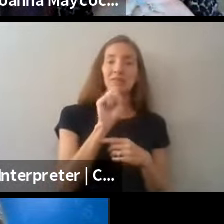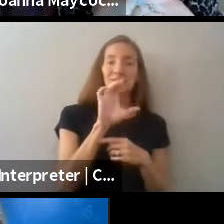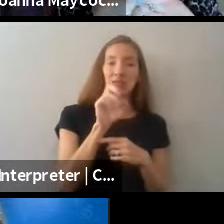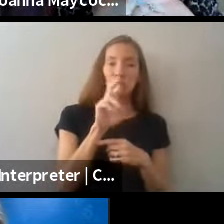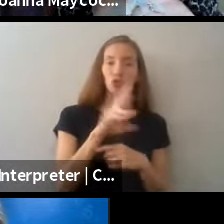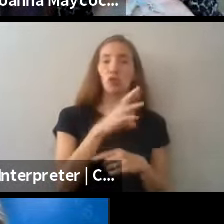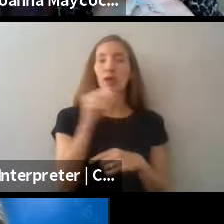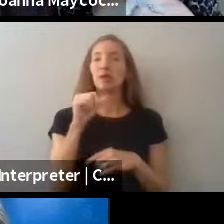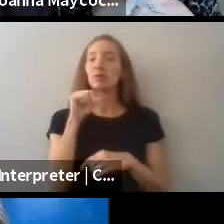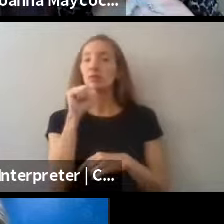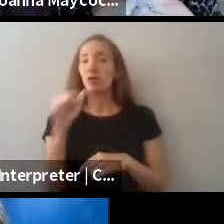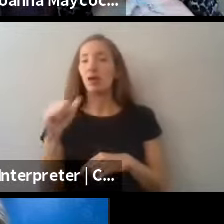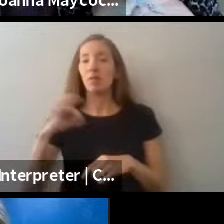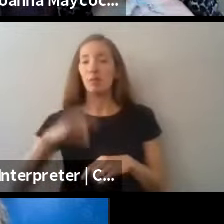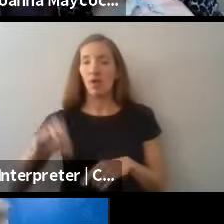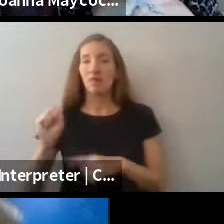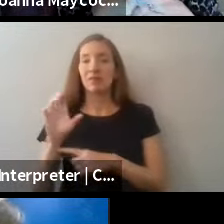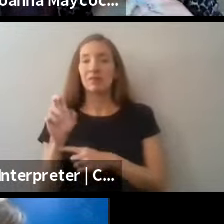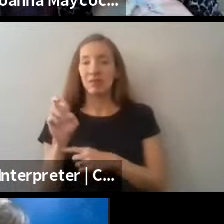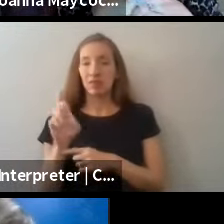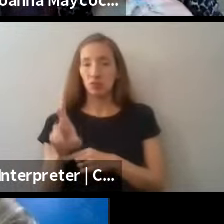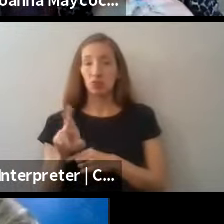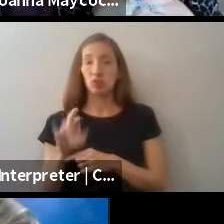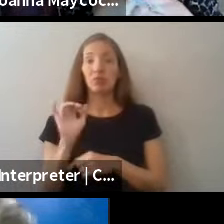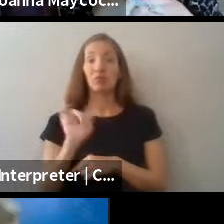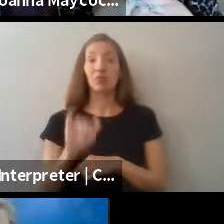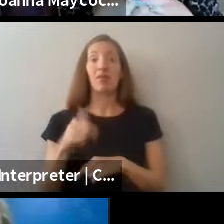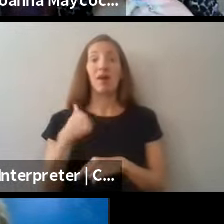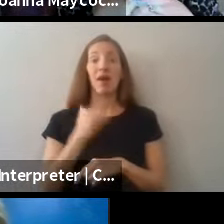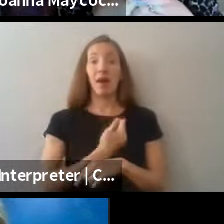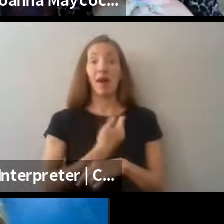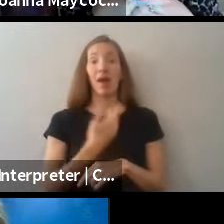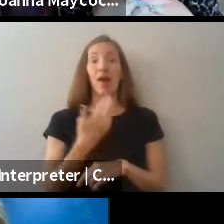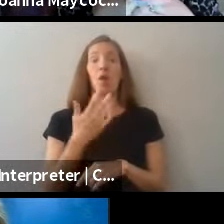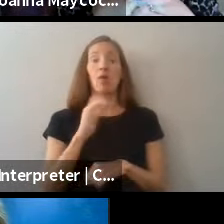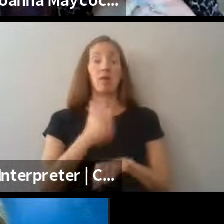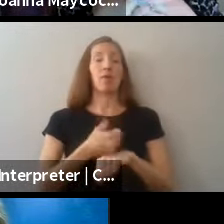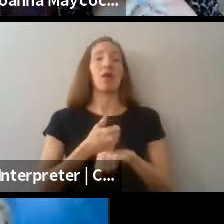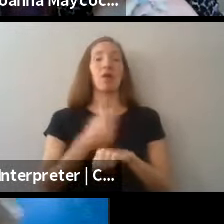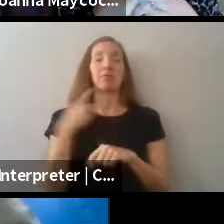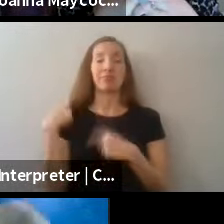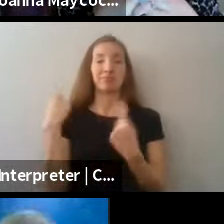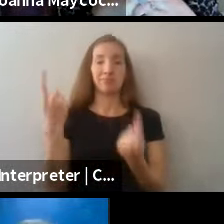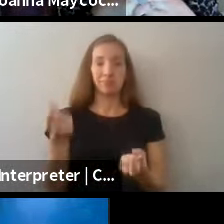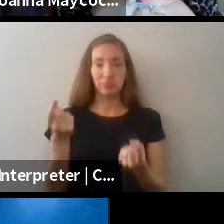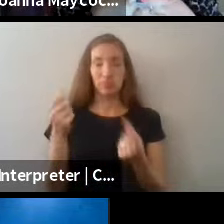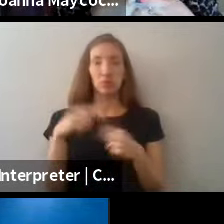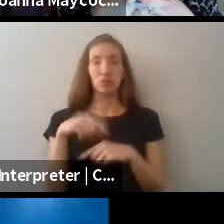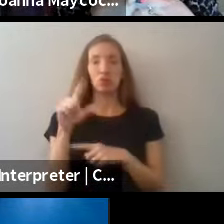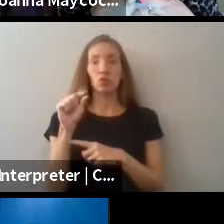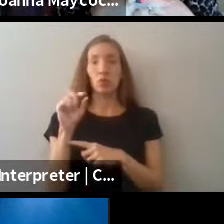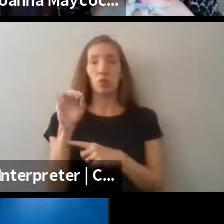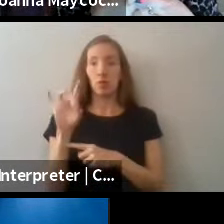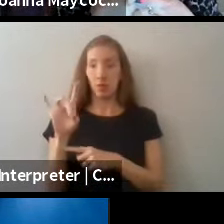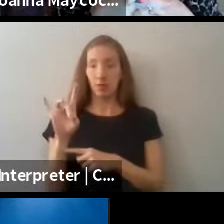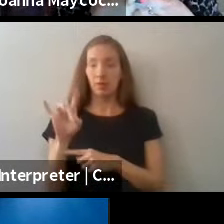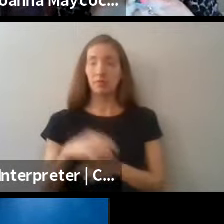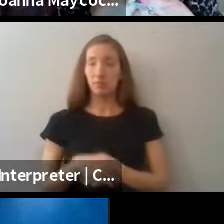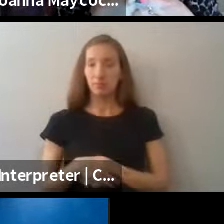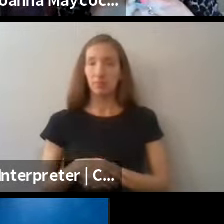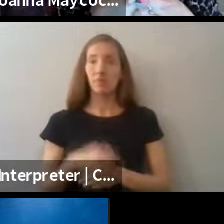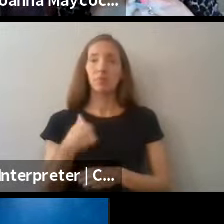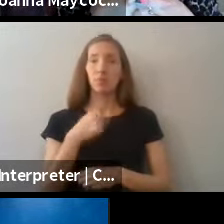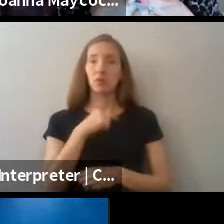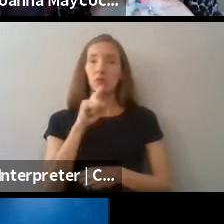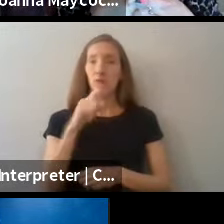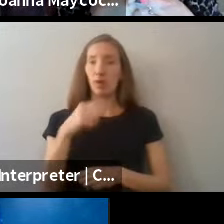in combating violence against women since 2008. So we indeed have a